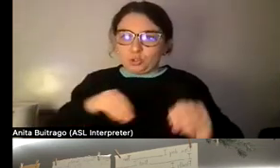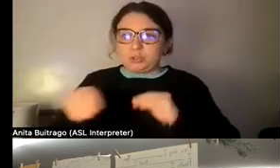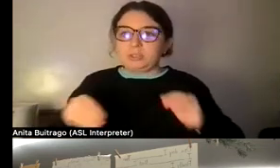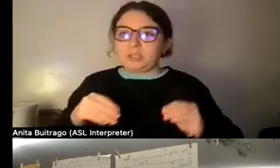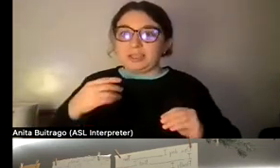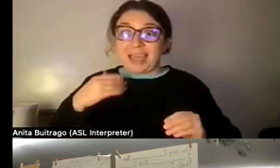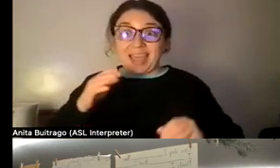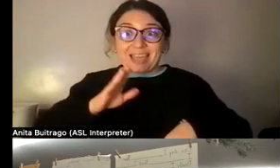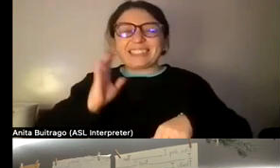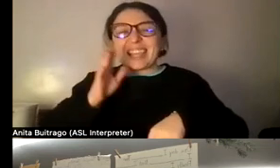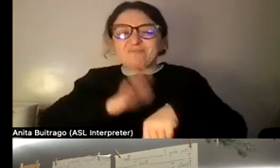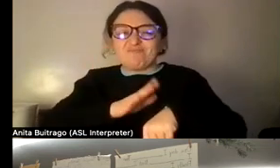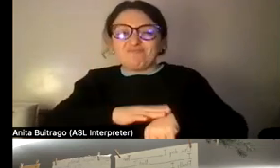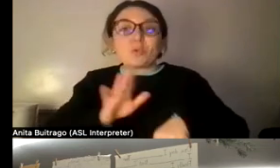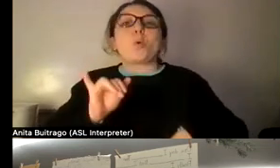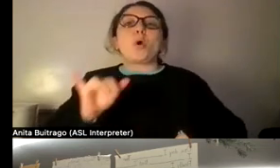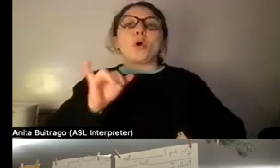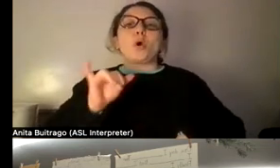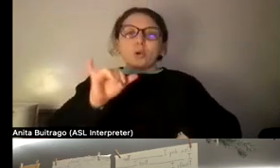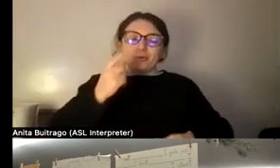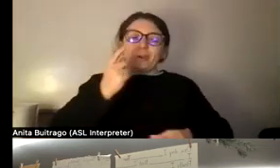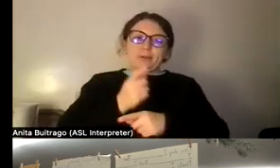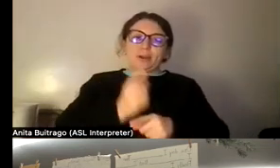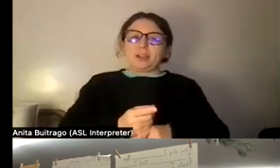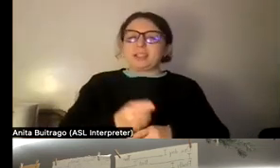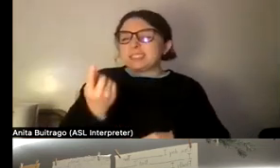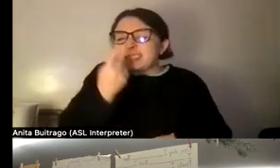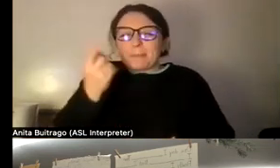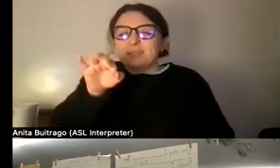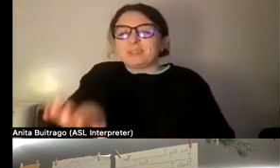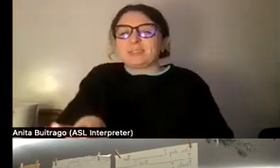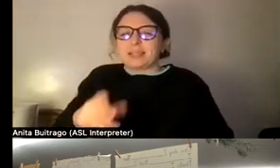it's pretty amazing how that little thing just triggers that,